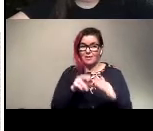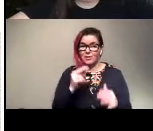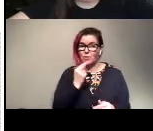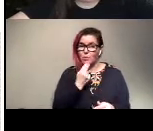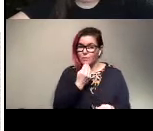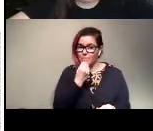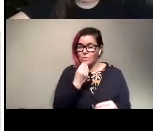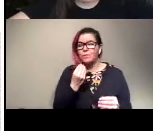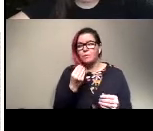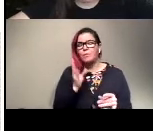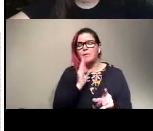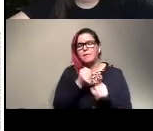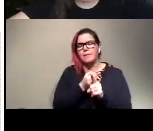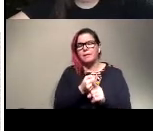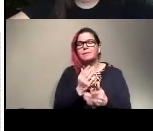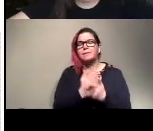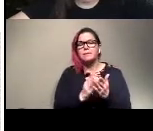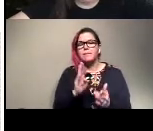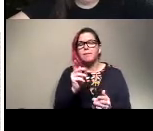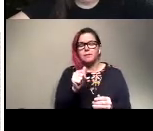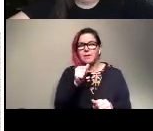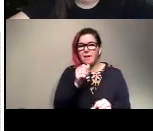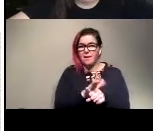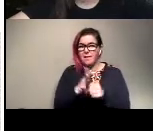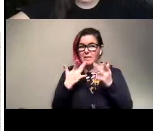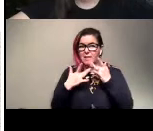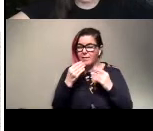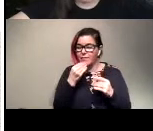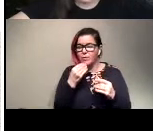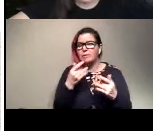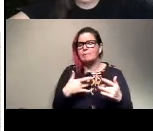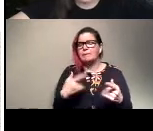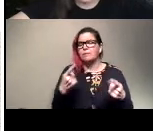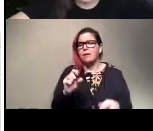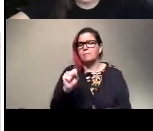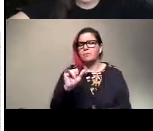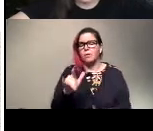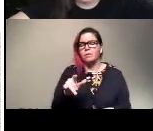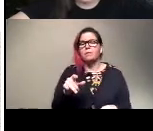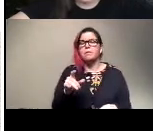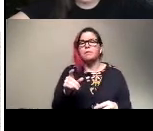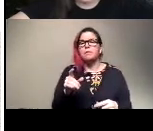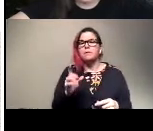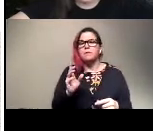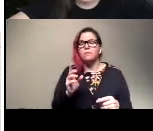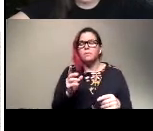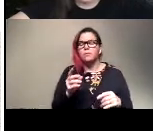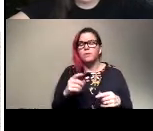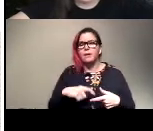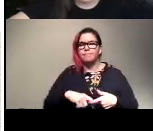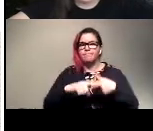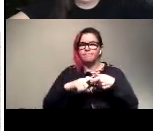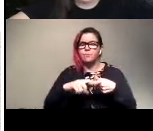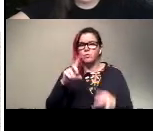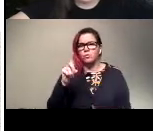affect that. So some bacteria, if they don't have enough food, and this actually happens a lot in the soil, they'll go into basically a dormant state where they won't be